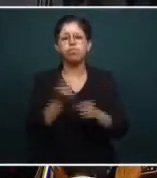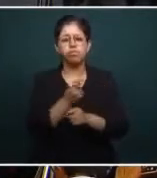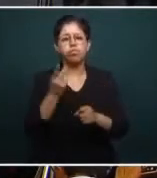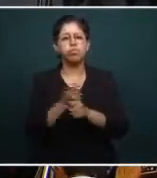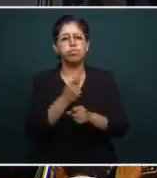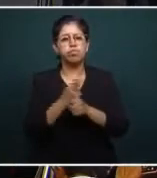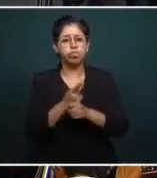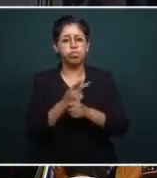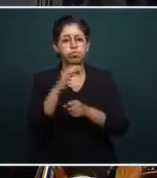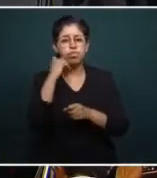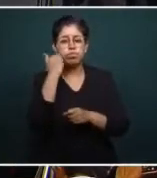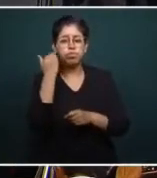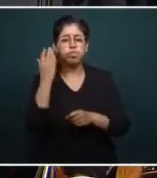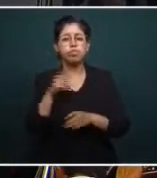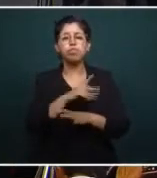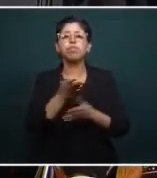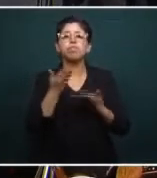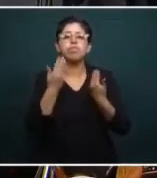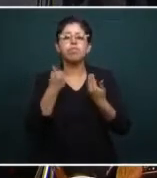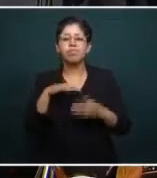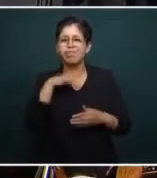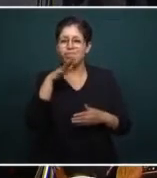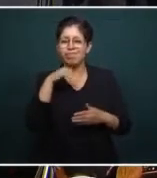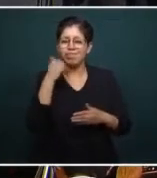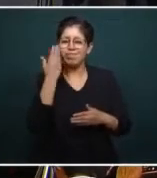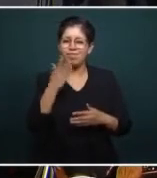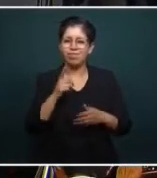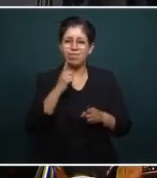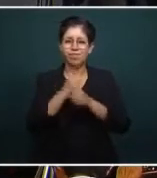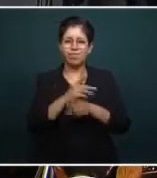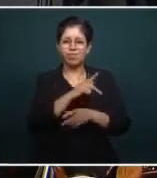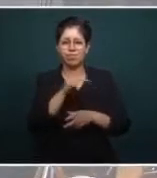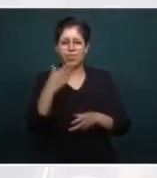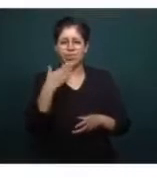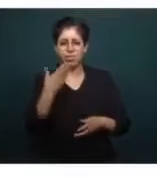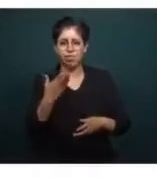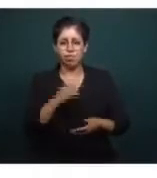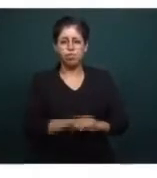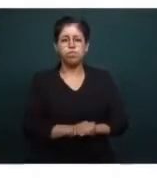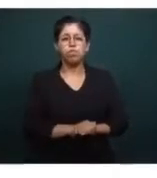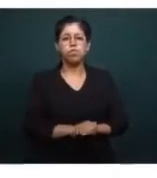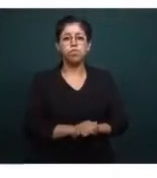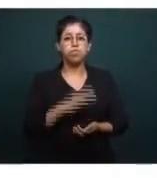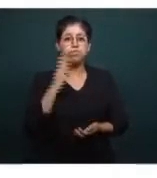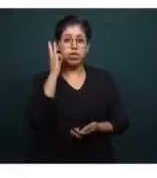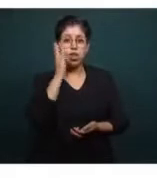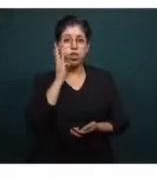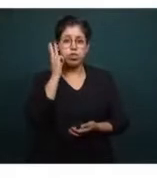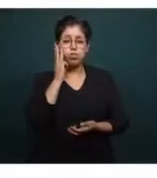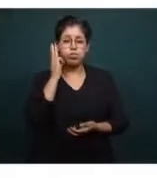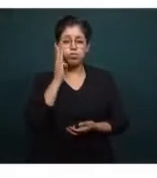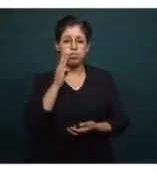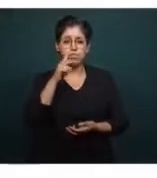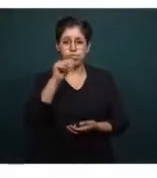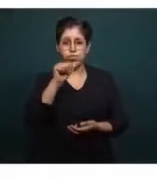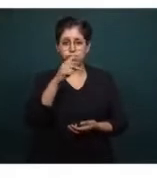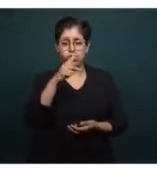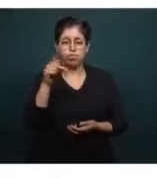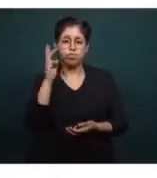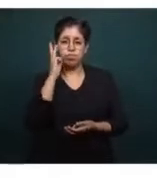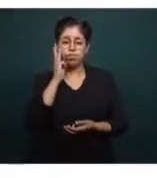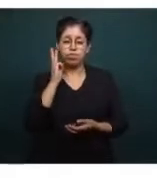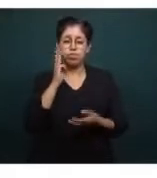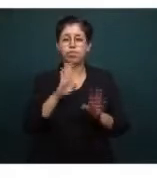un figure poquito out where más the de un best mes prices are de near haber you. respondido a Apple con el So, sistema so iOS Apple, algunas observaciones, sin